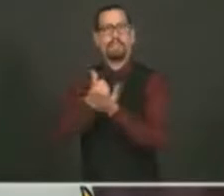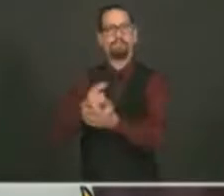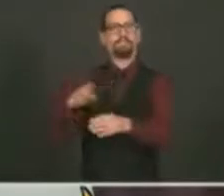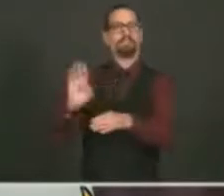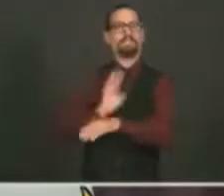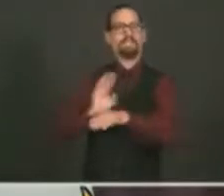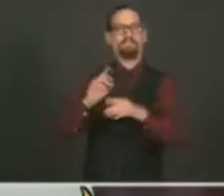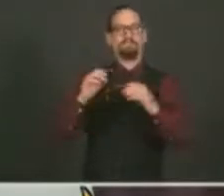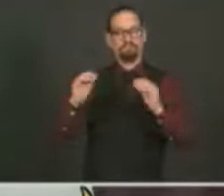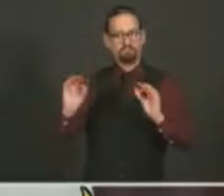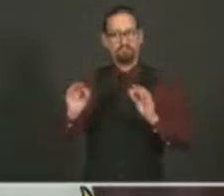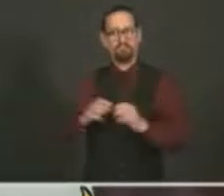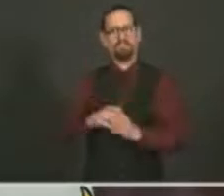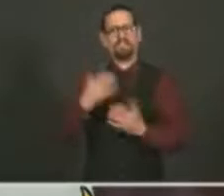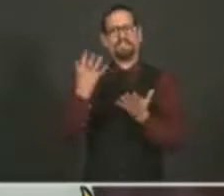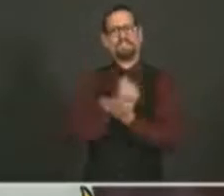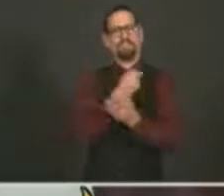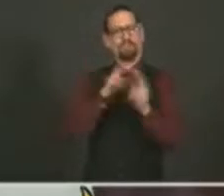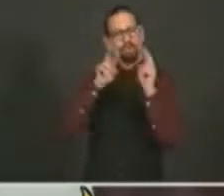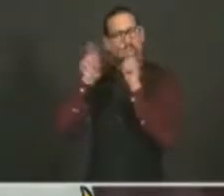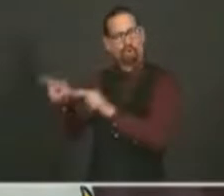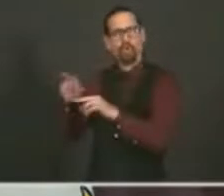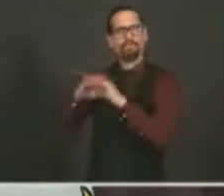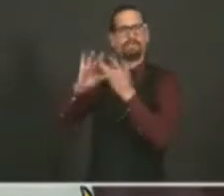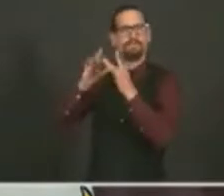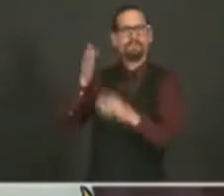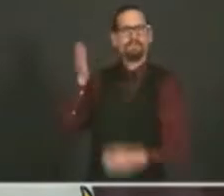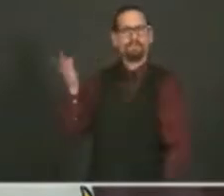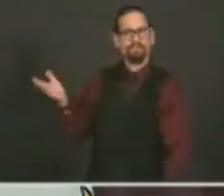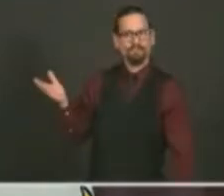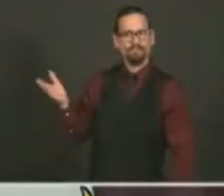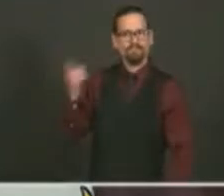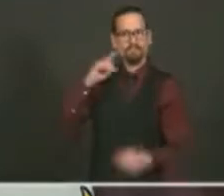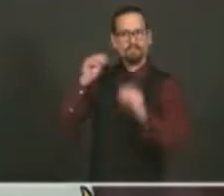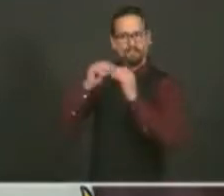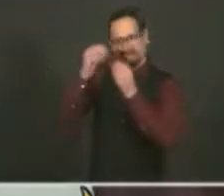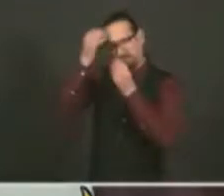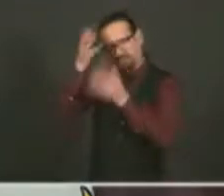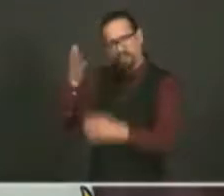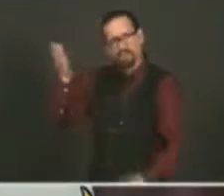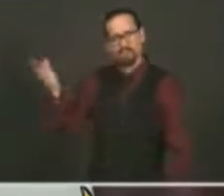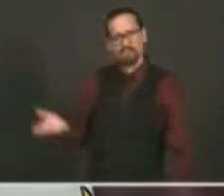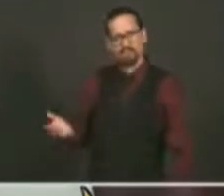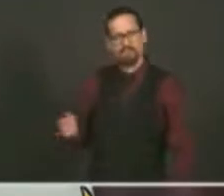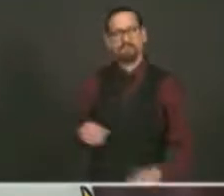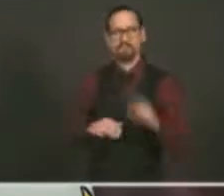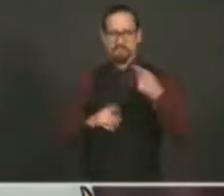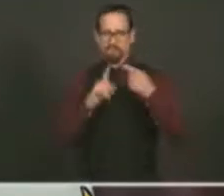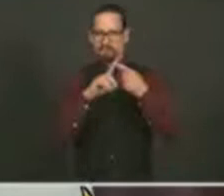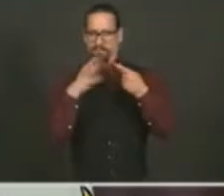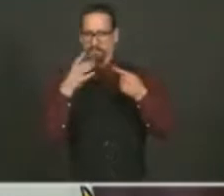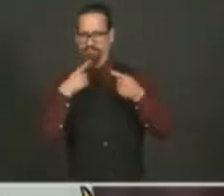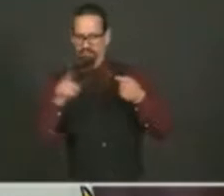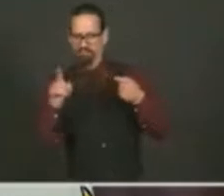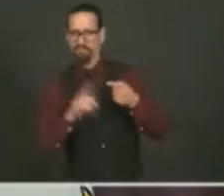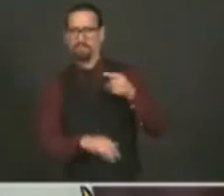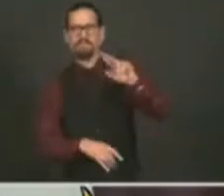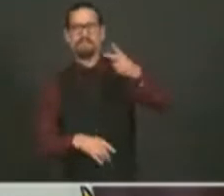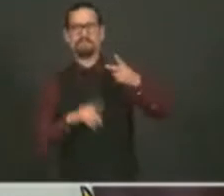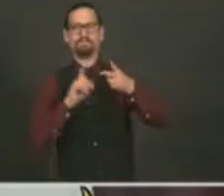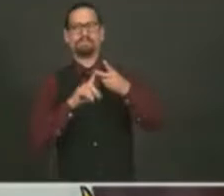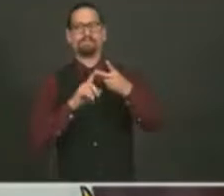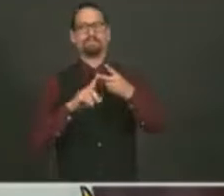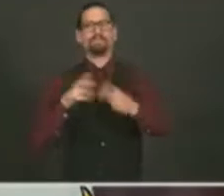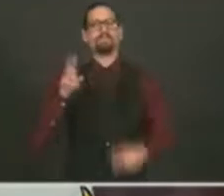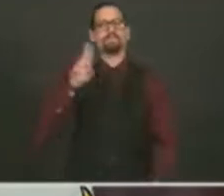so please check that out. And then the second thing, the United States Supreme Court ruled that the census